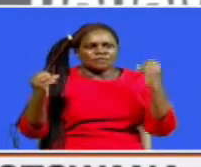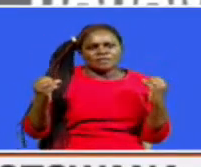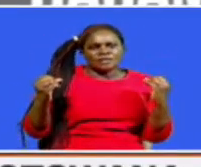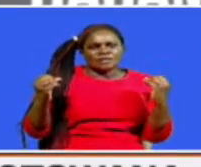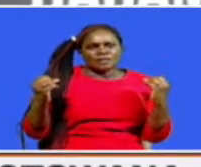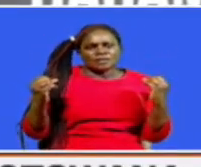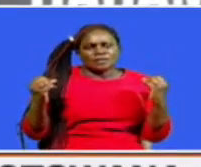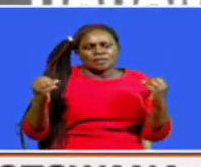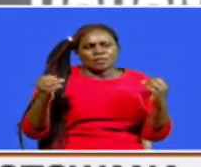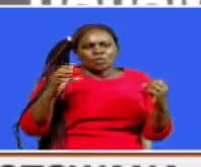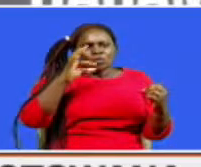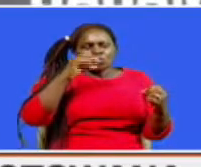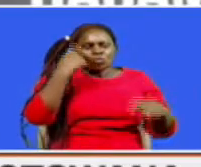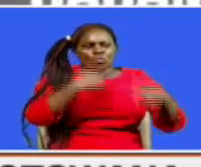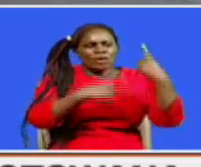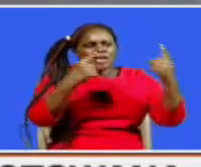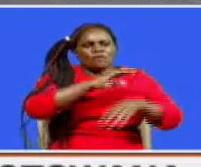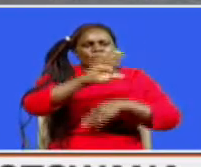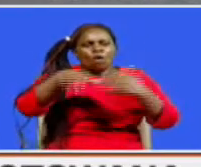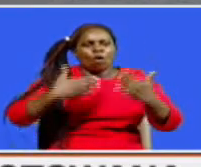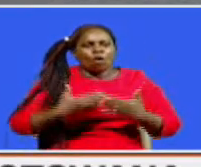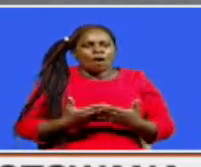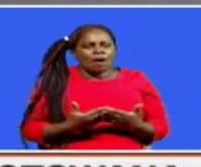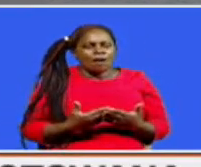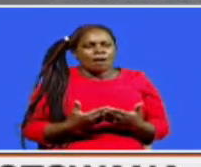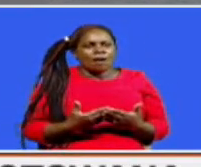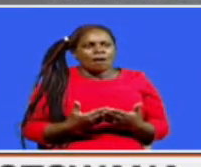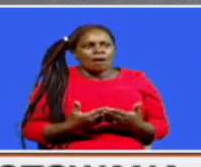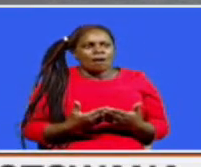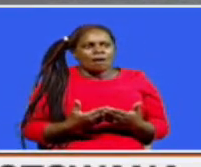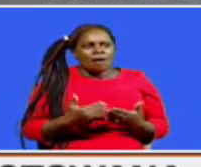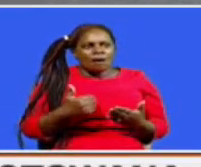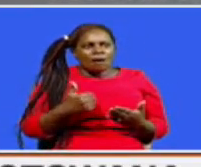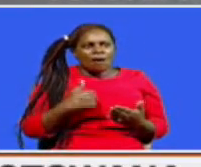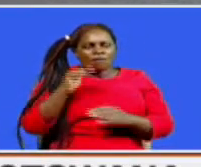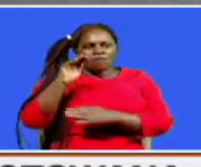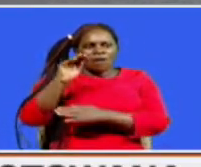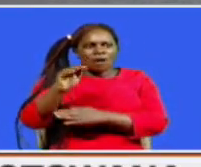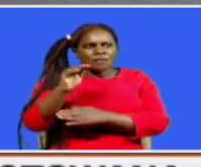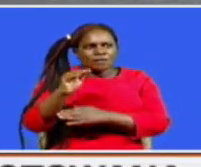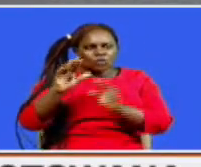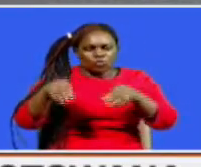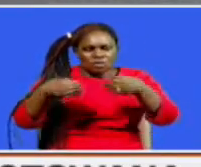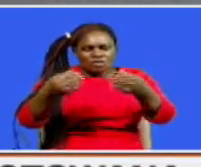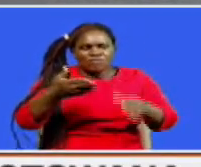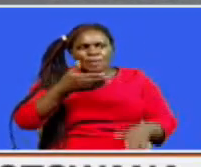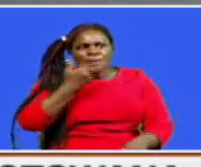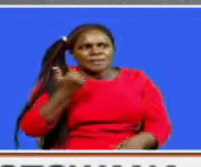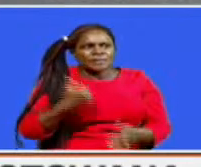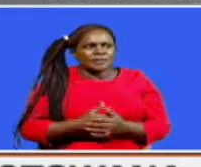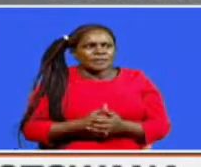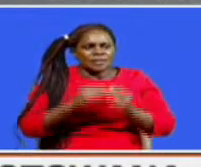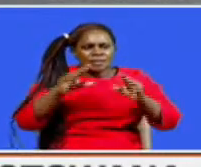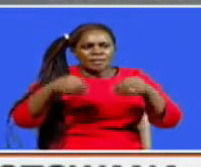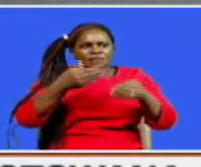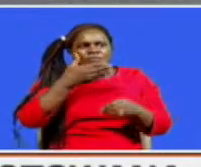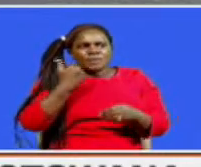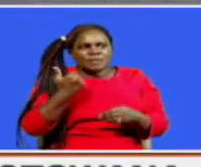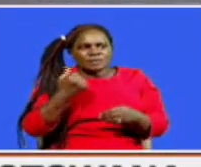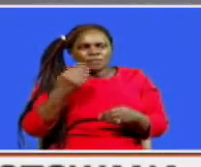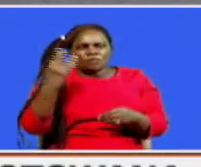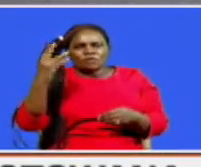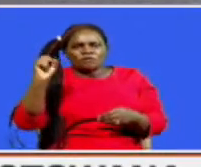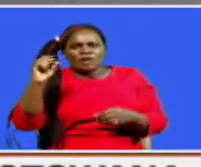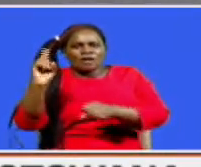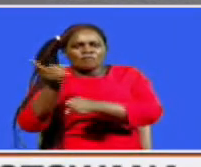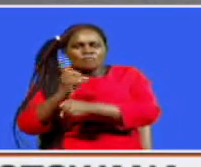for everyone, for 81. We had requested the players to give their best. Give your best in the first 45